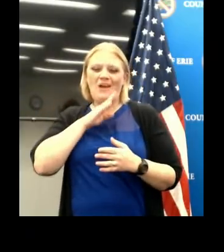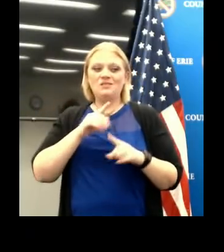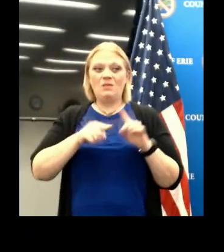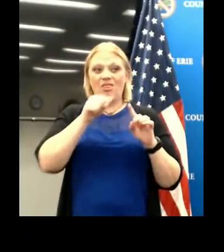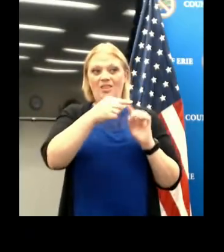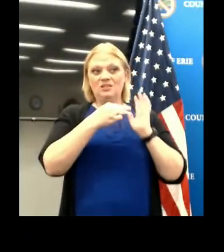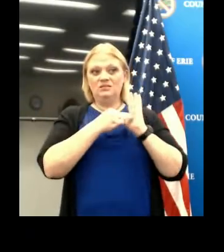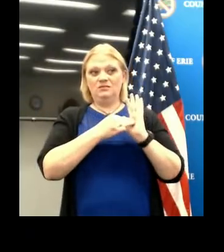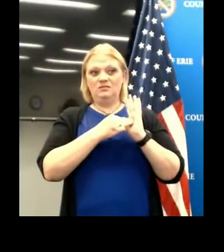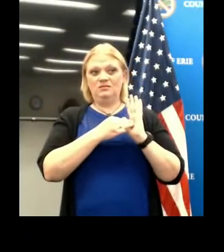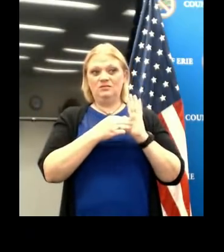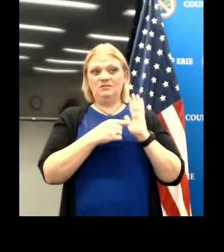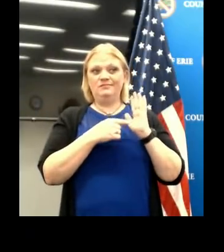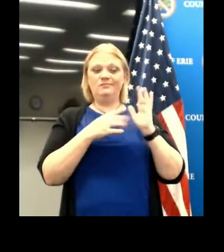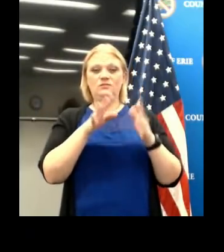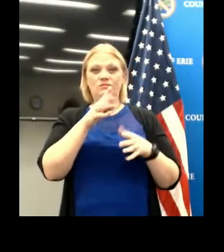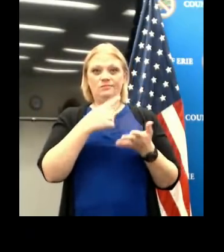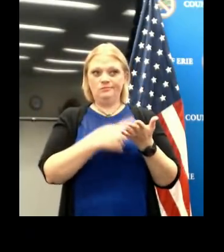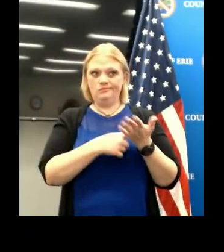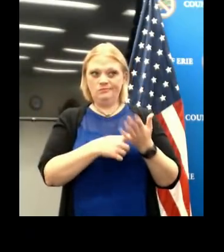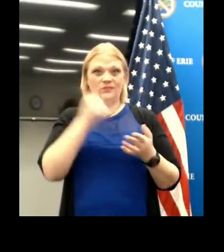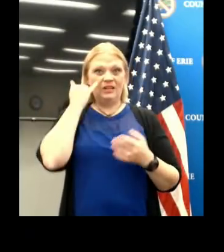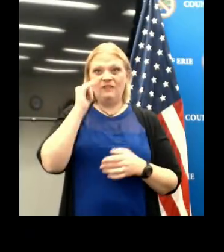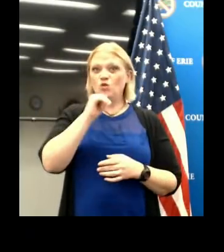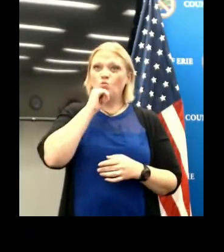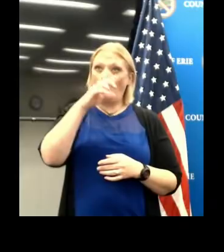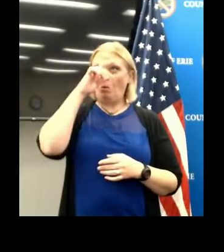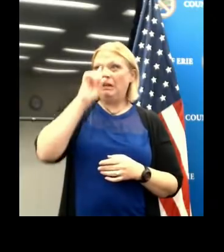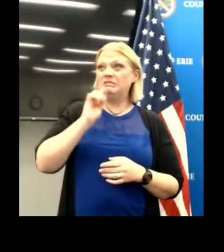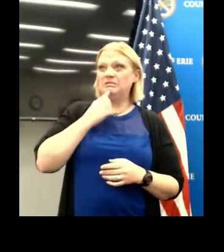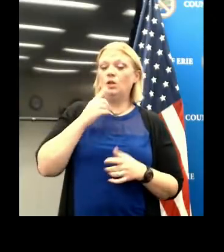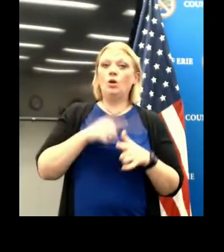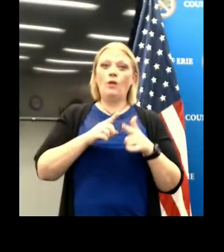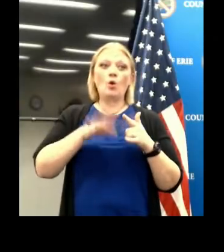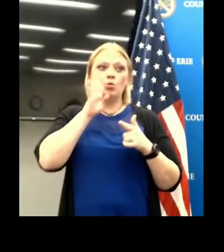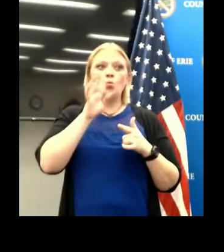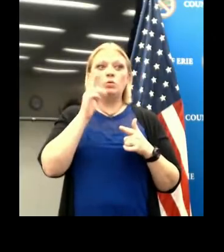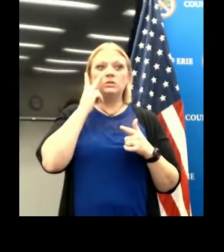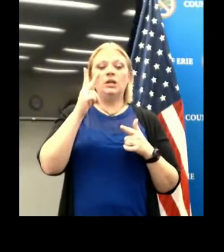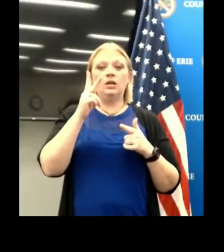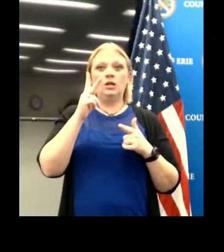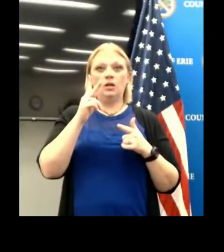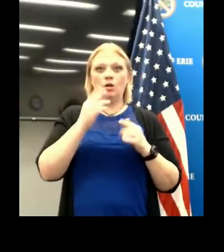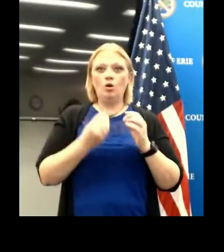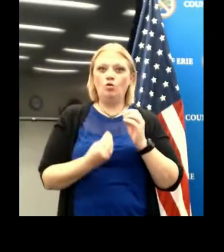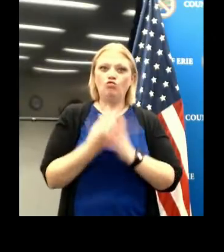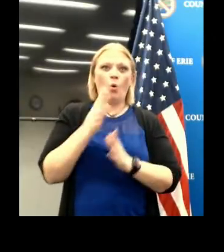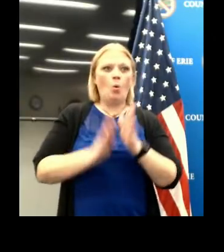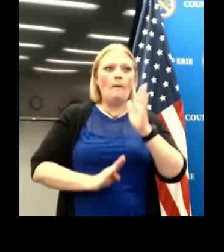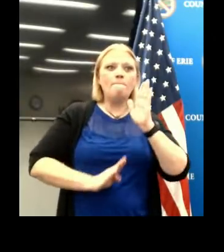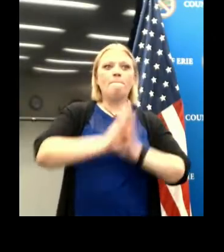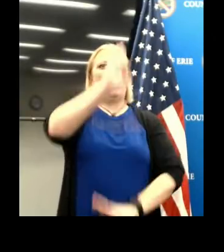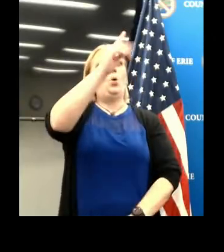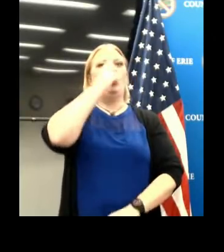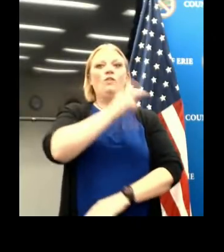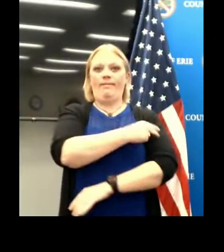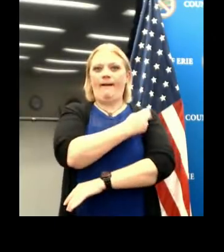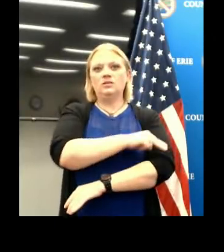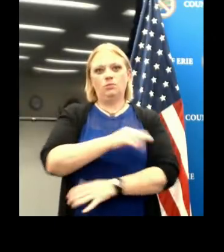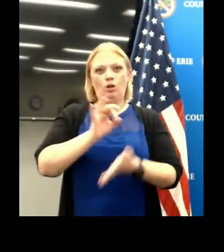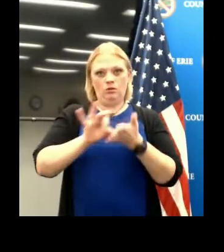about the issues associated if we don't take this seriously, how we will see exponential growth in cases in our hospital census. So Dr.